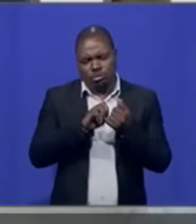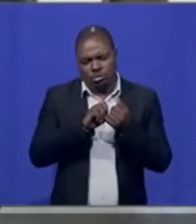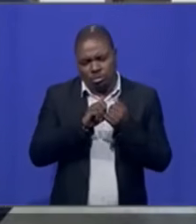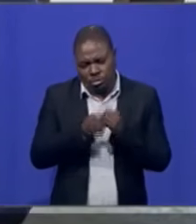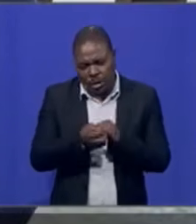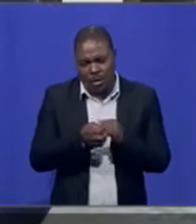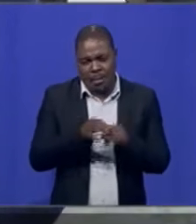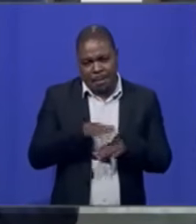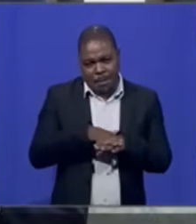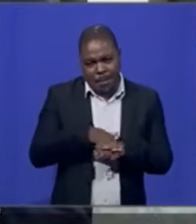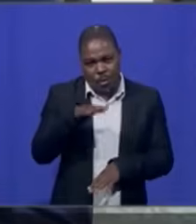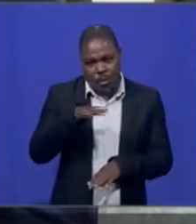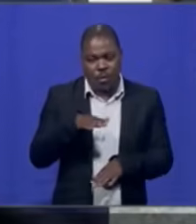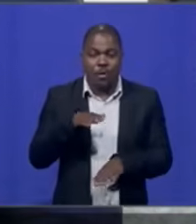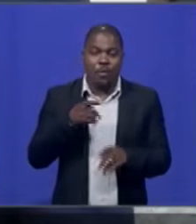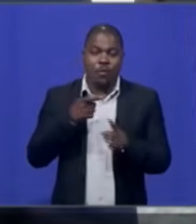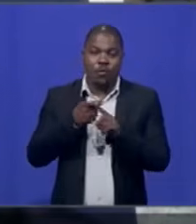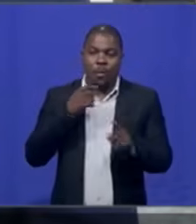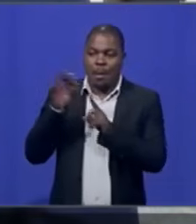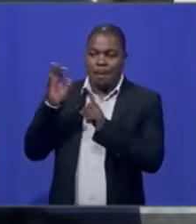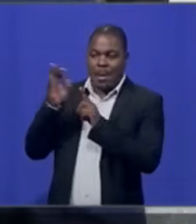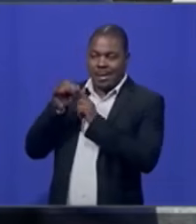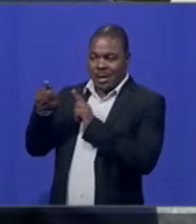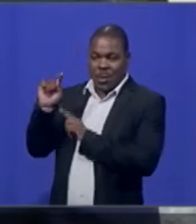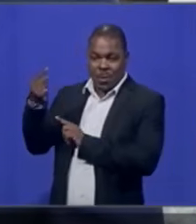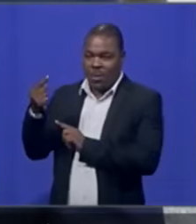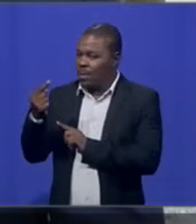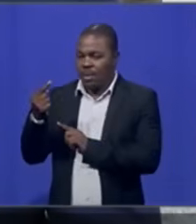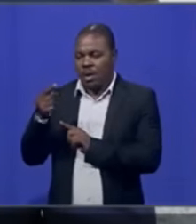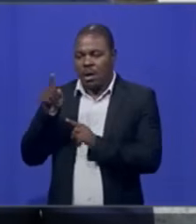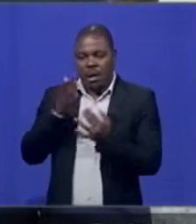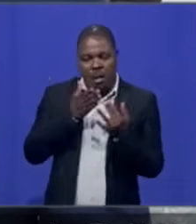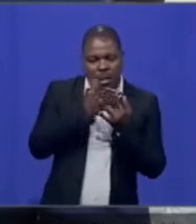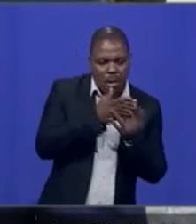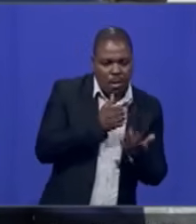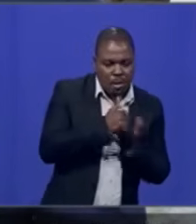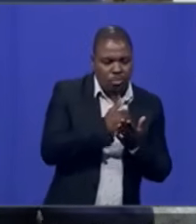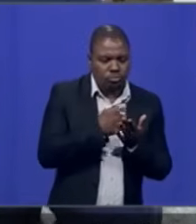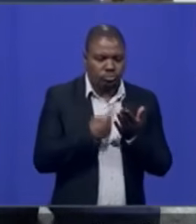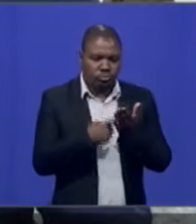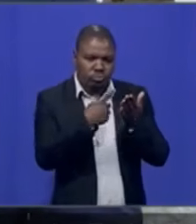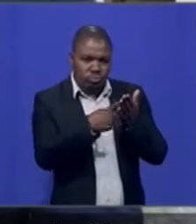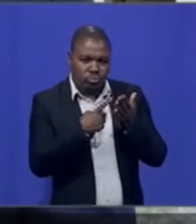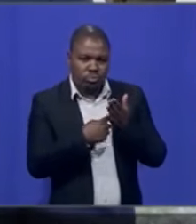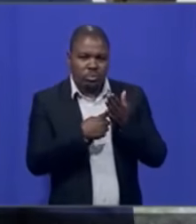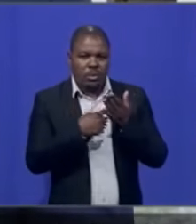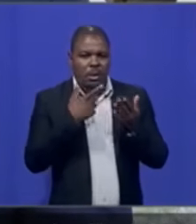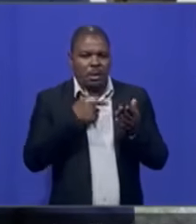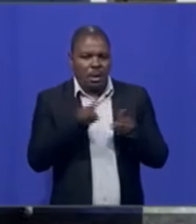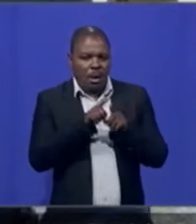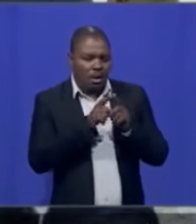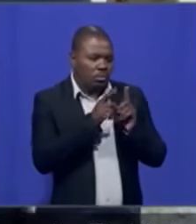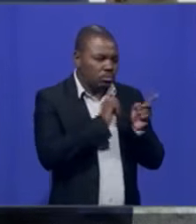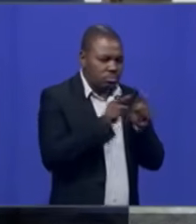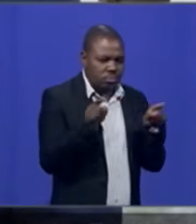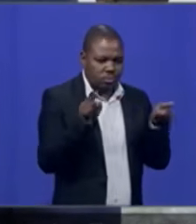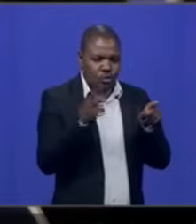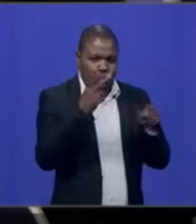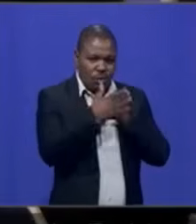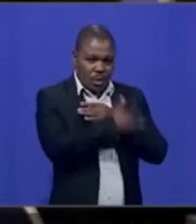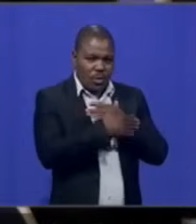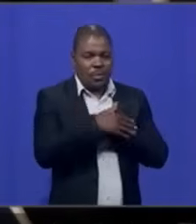required, not just by the Pakistani or intermediaries who are involved or the interlocutors who are involved, but the